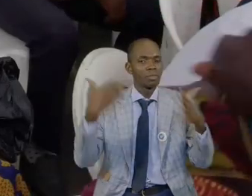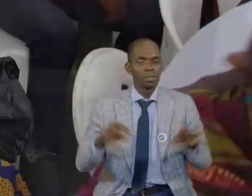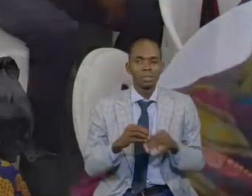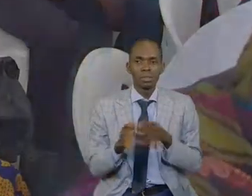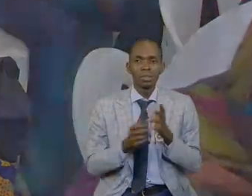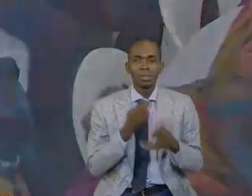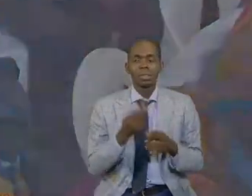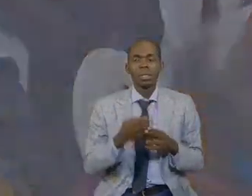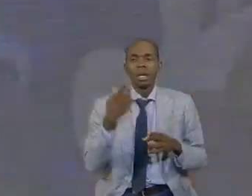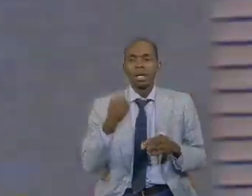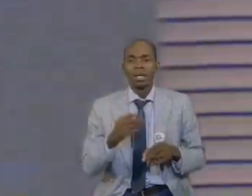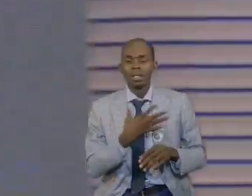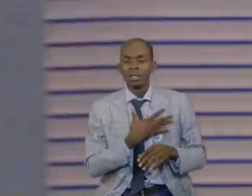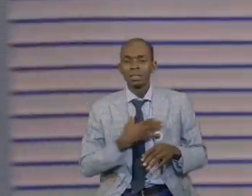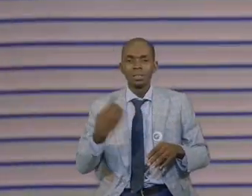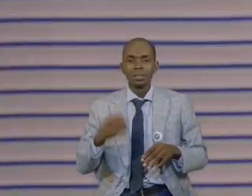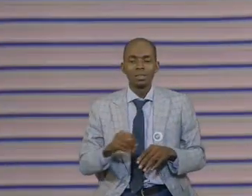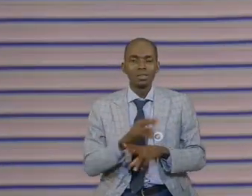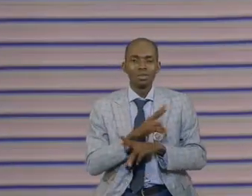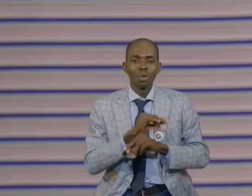the enemy finished.